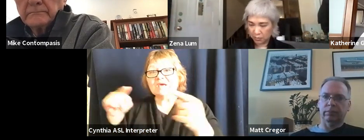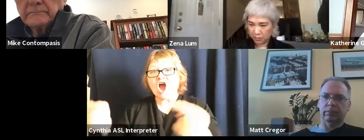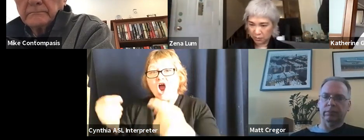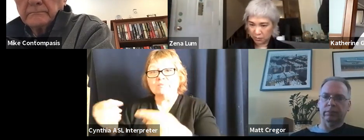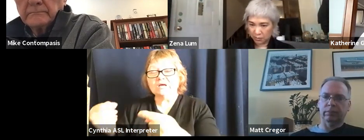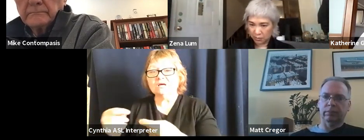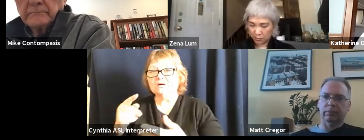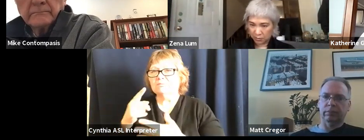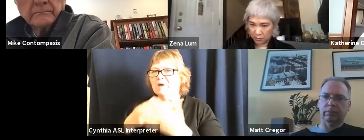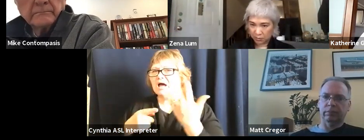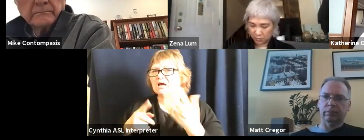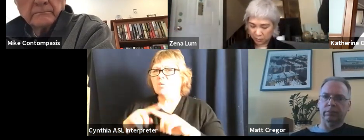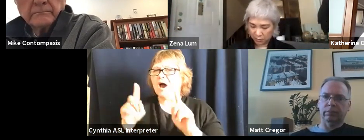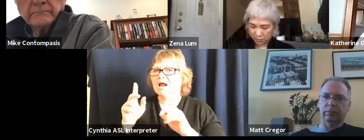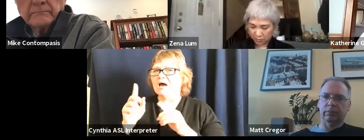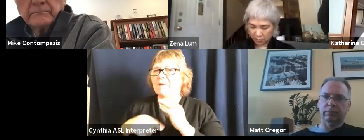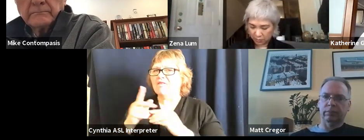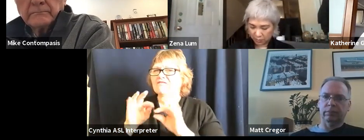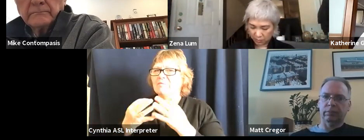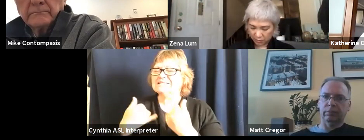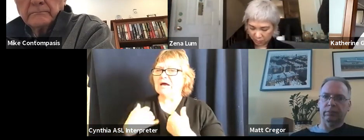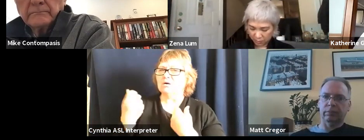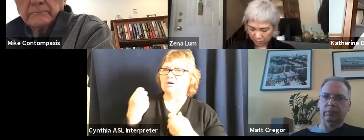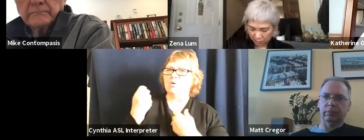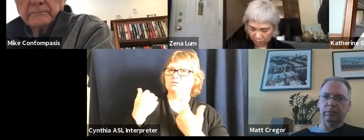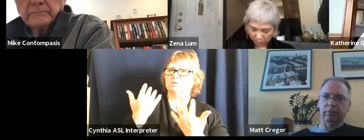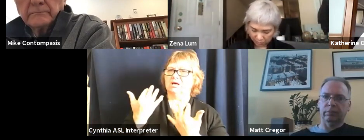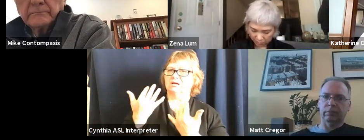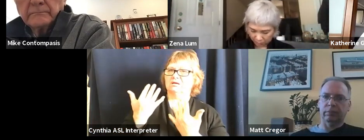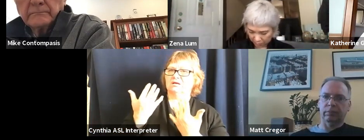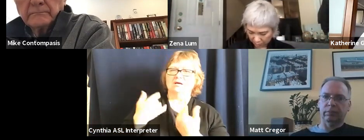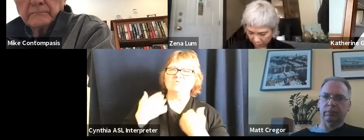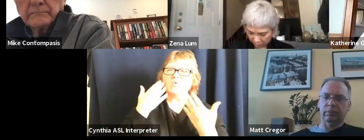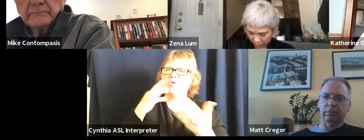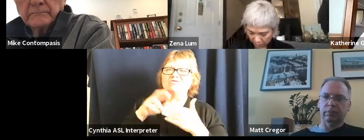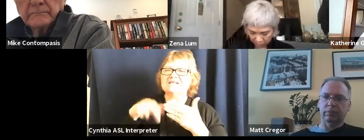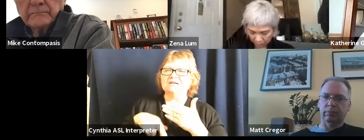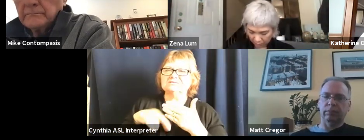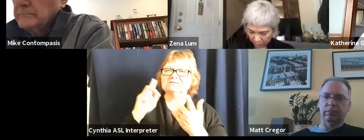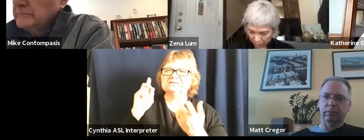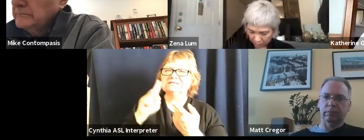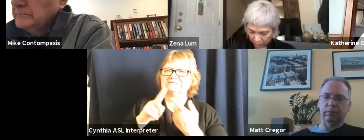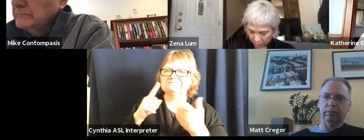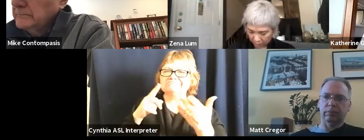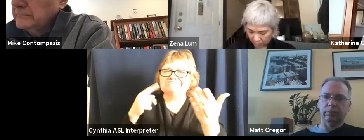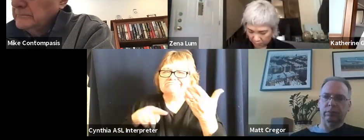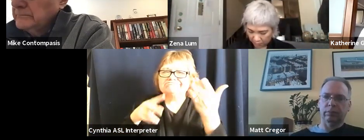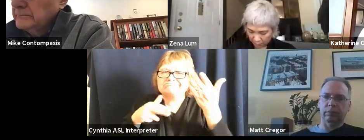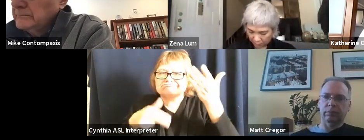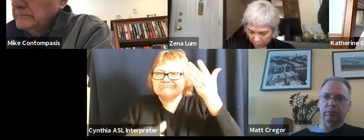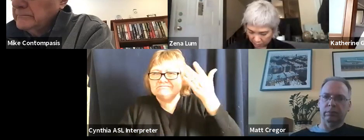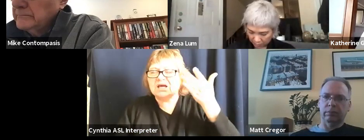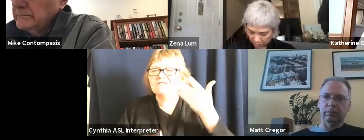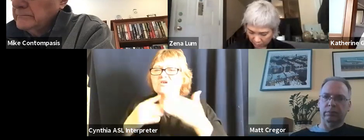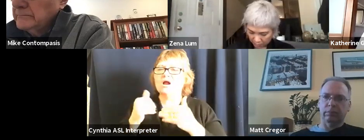families that are now in limbo? You know, their results are won't be known for weeks. And